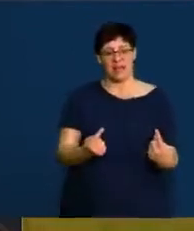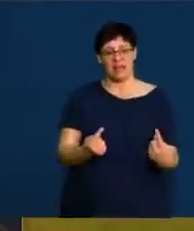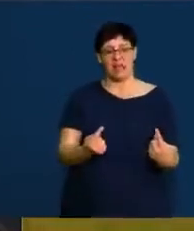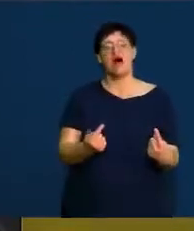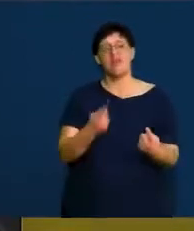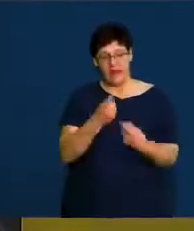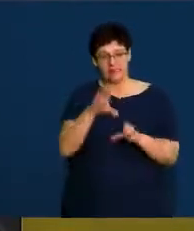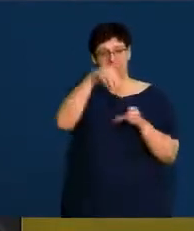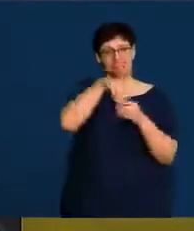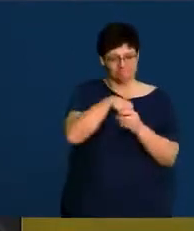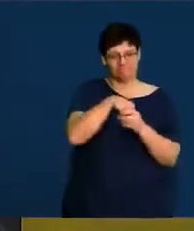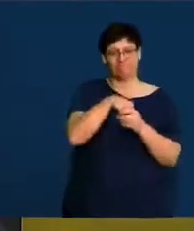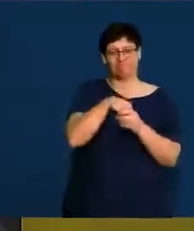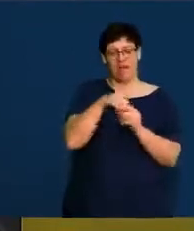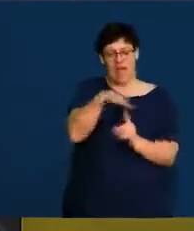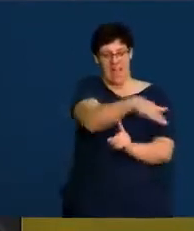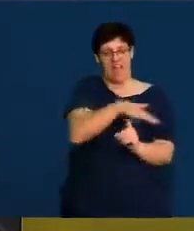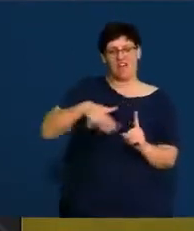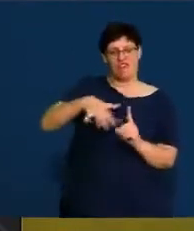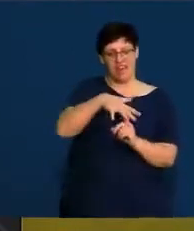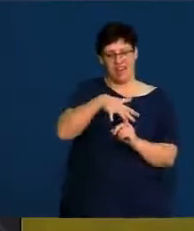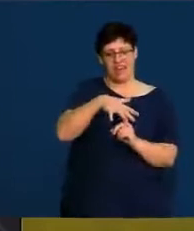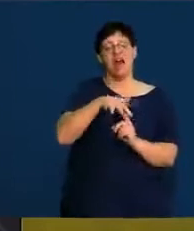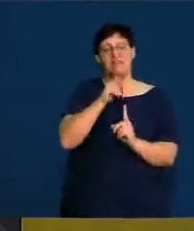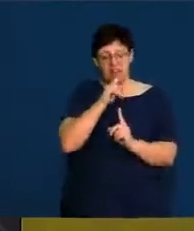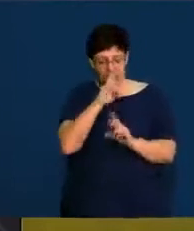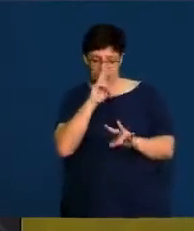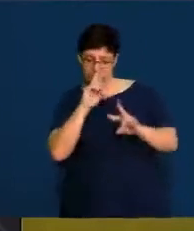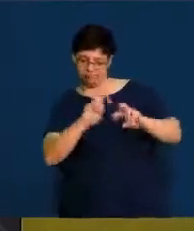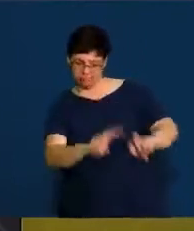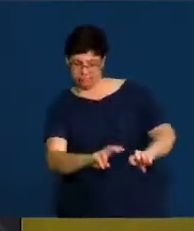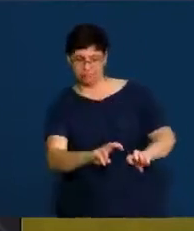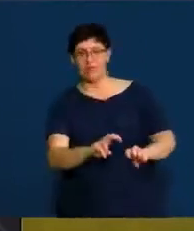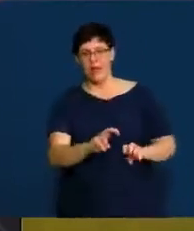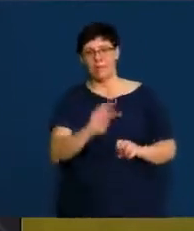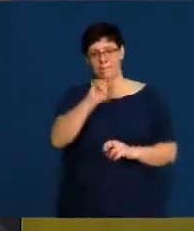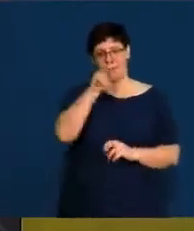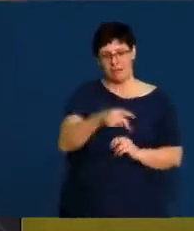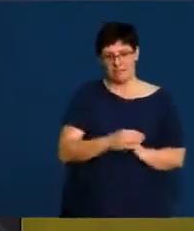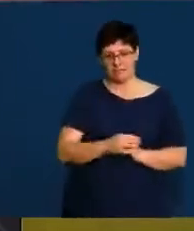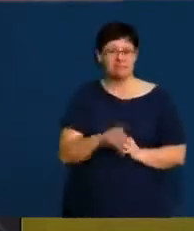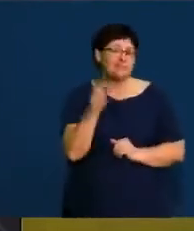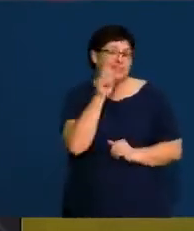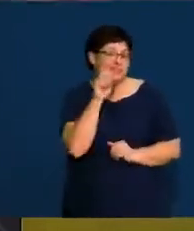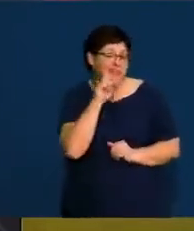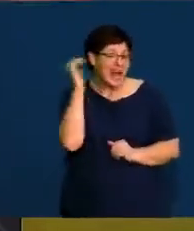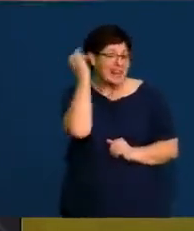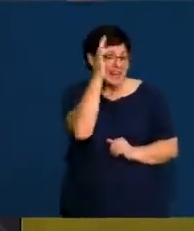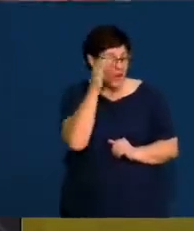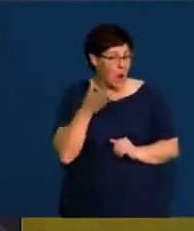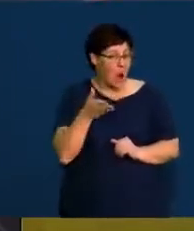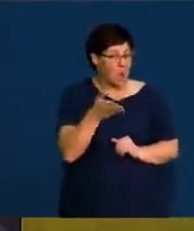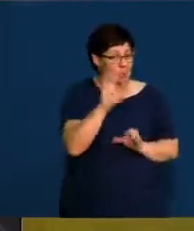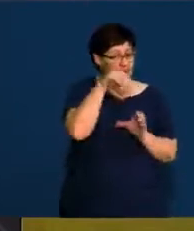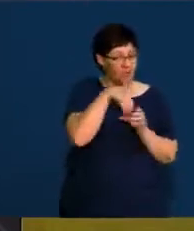are located in that location of the map that you're being examined on. Can you see lots of theory here, and